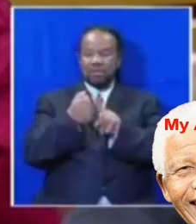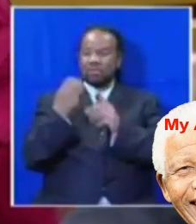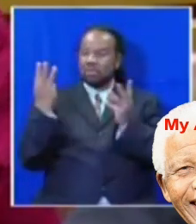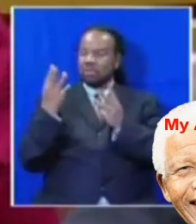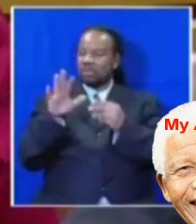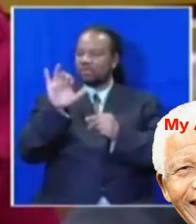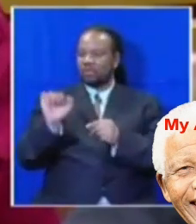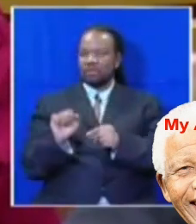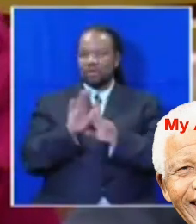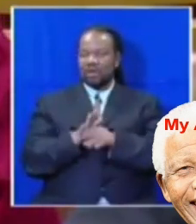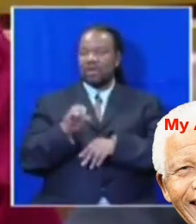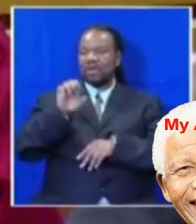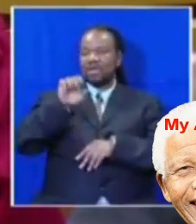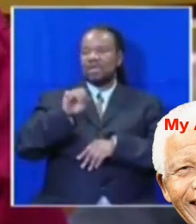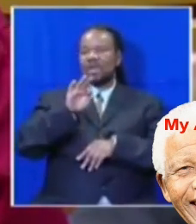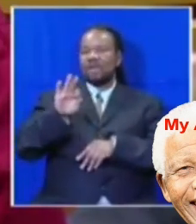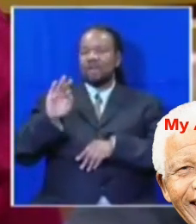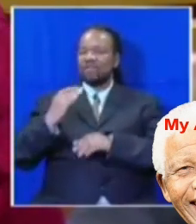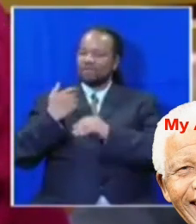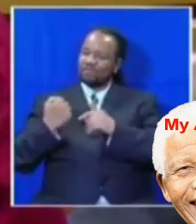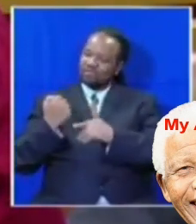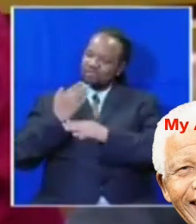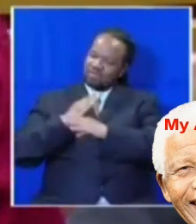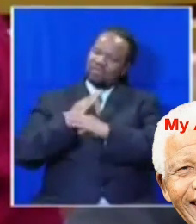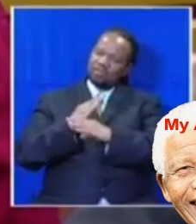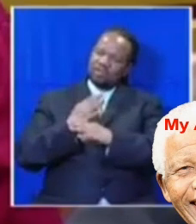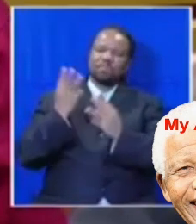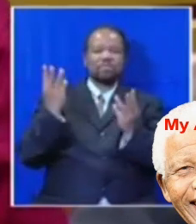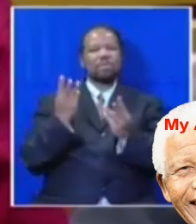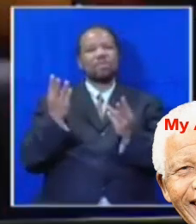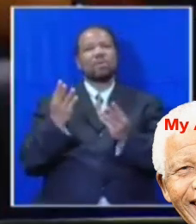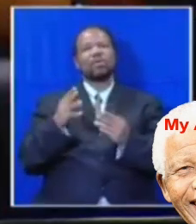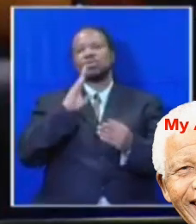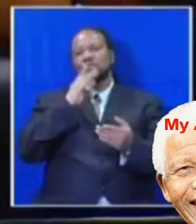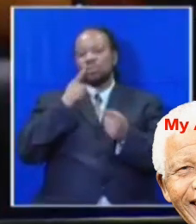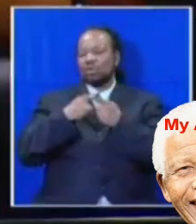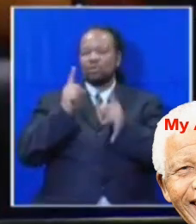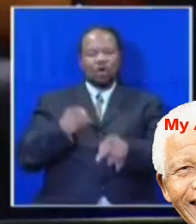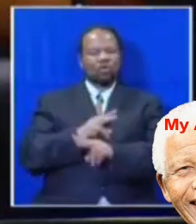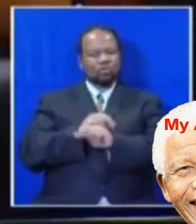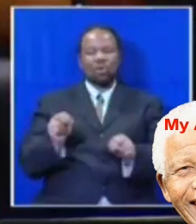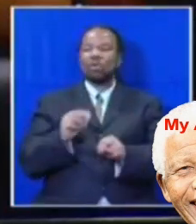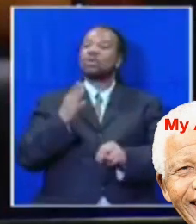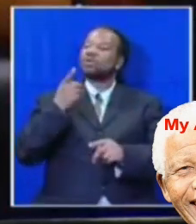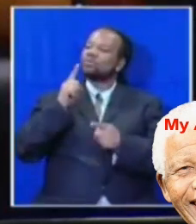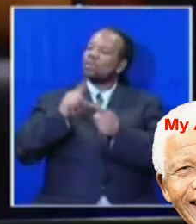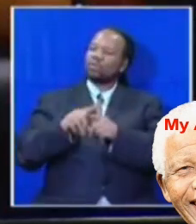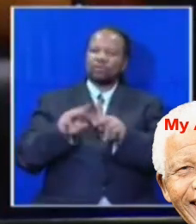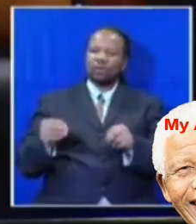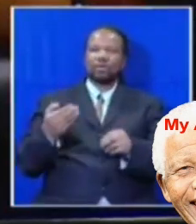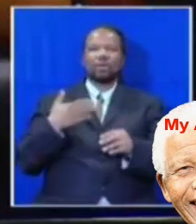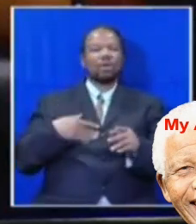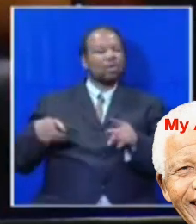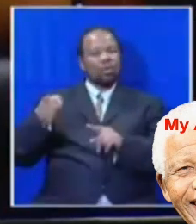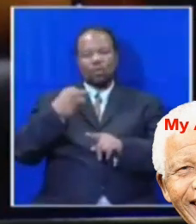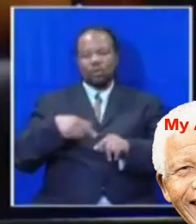EFF has defended Honourable people of member, South Africa. that's not a point of order. It is, it is. It's not a point of It order. is. We shall defend people